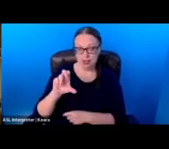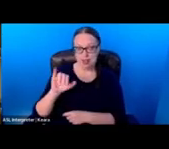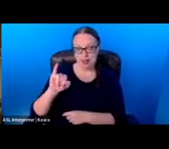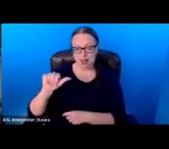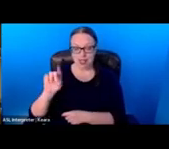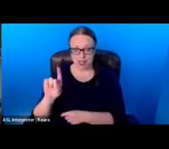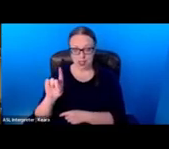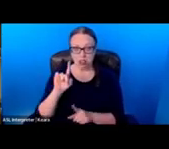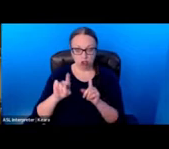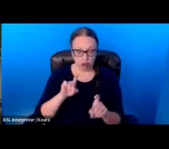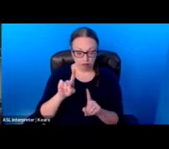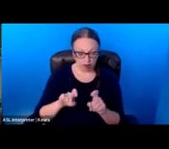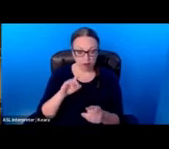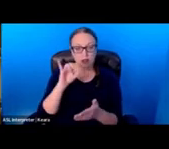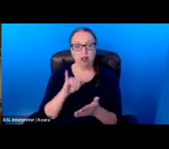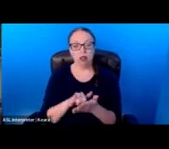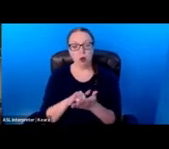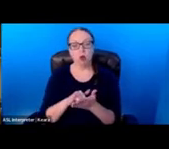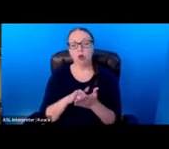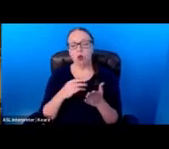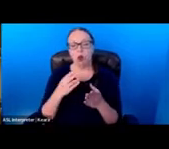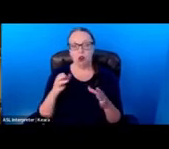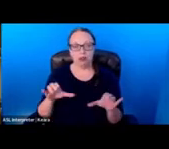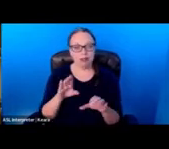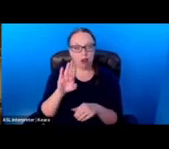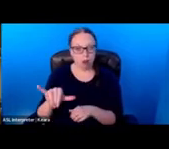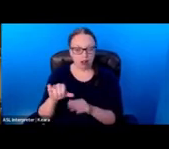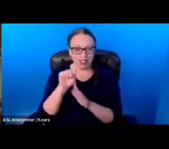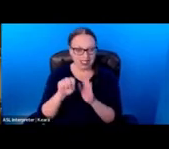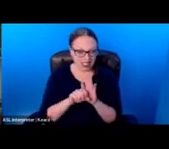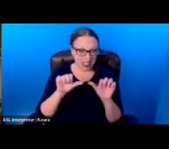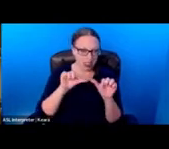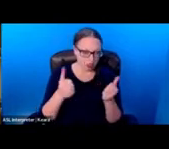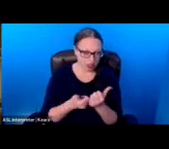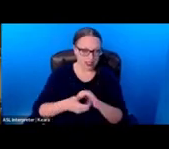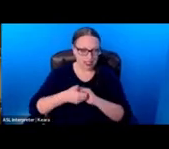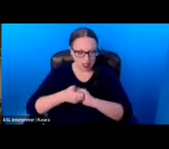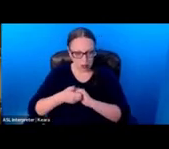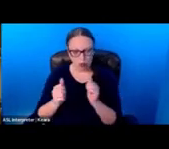are fielded by state agencies in collaboration with the NCIAD survey team.